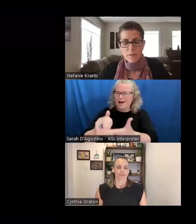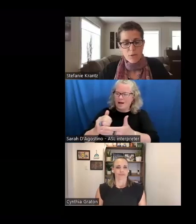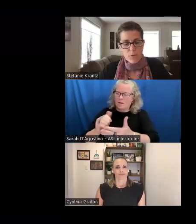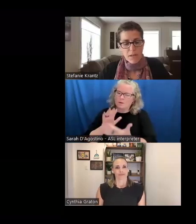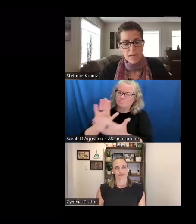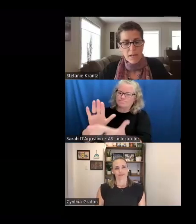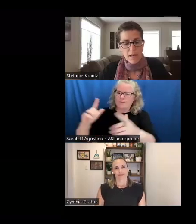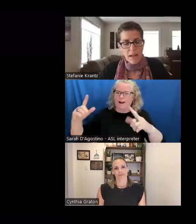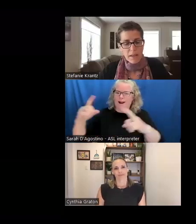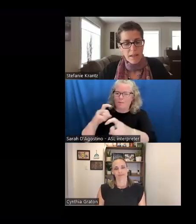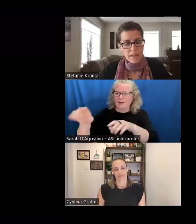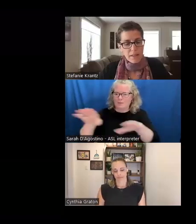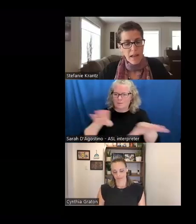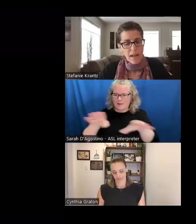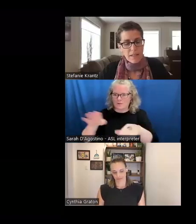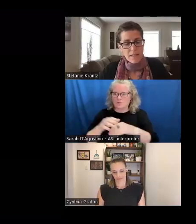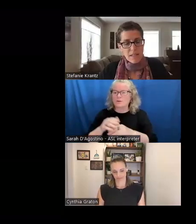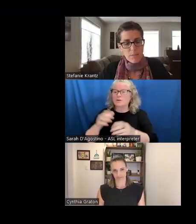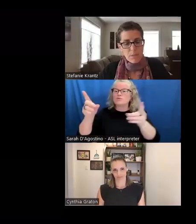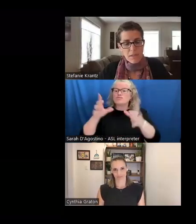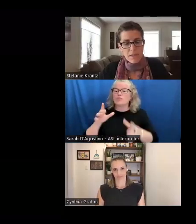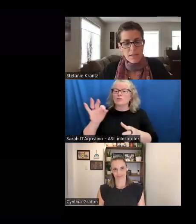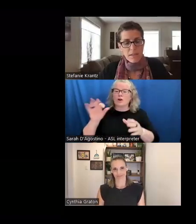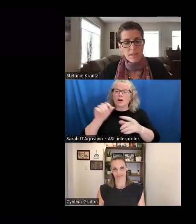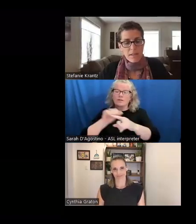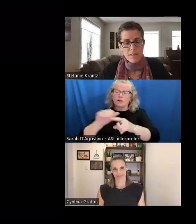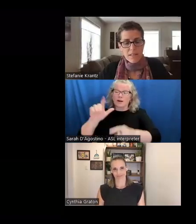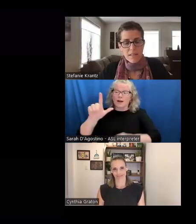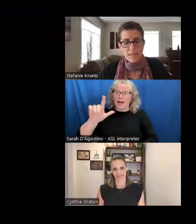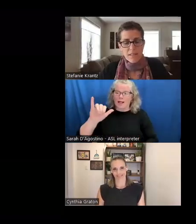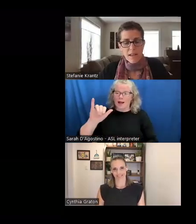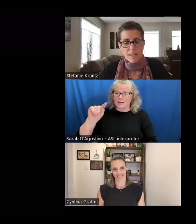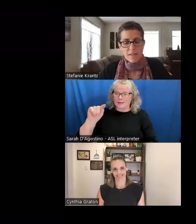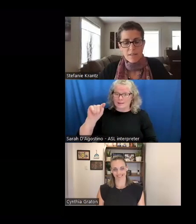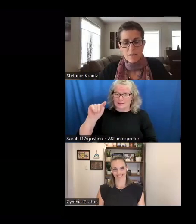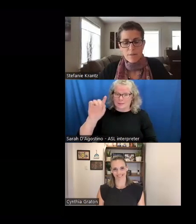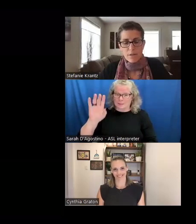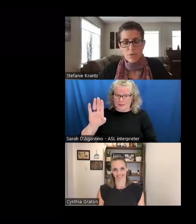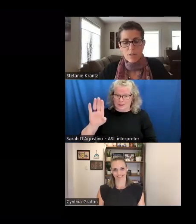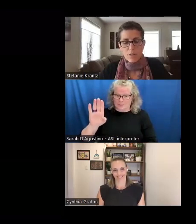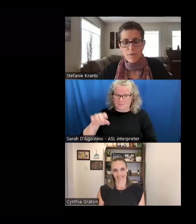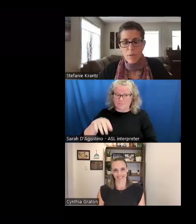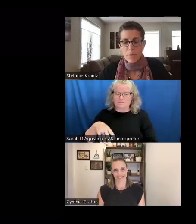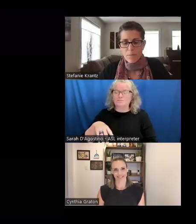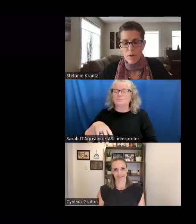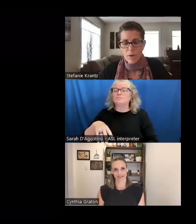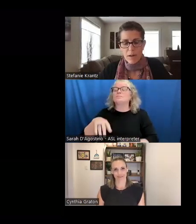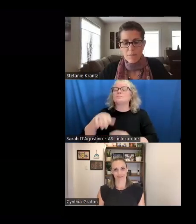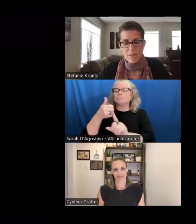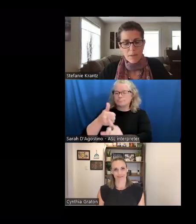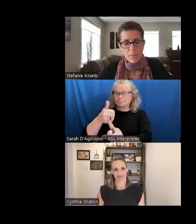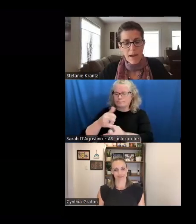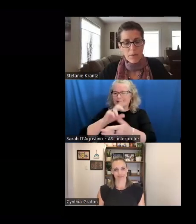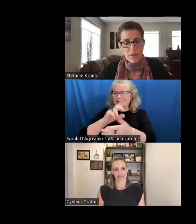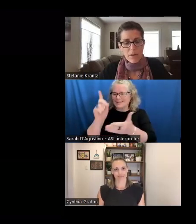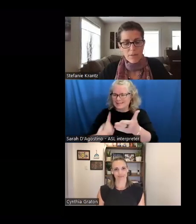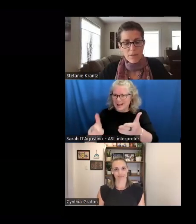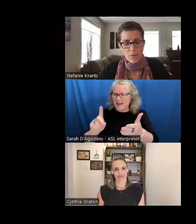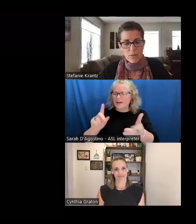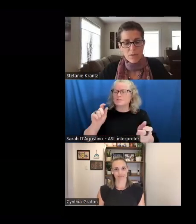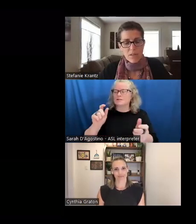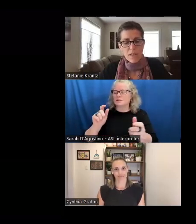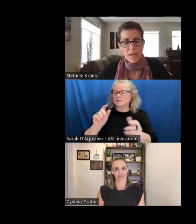As Director of Training at LITB, Cynthia designs and delivers transformative programs that